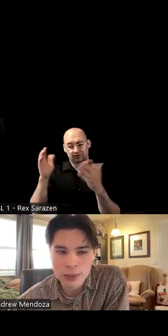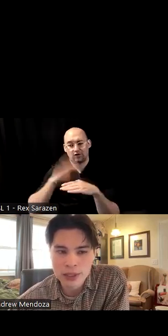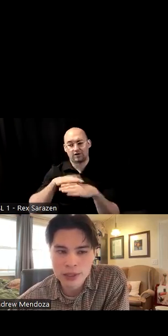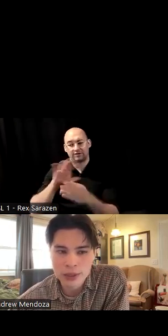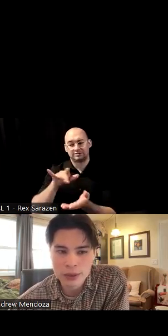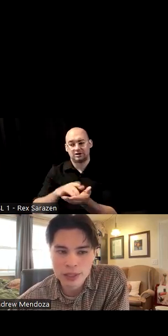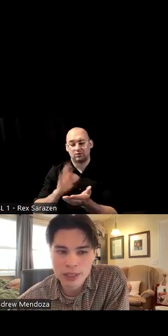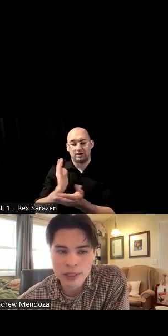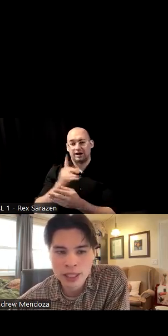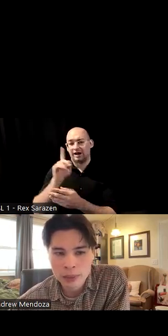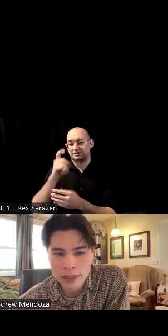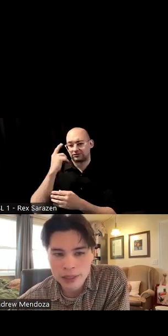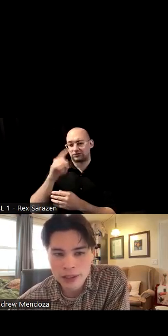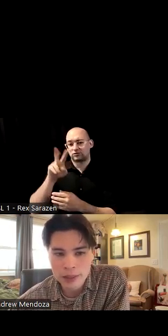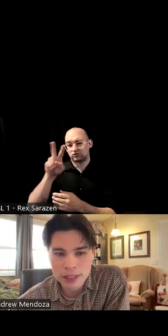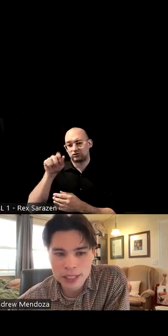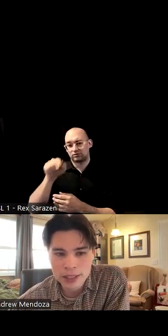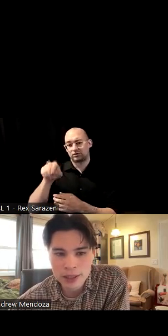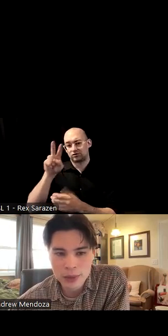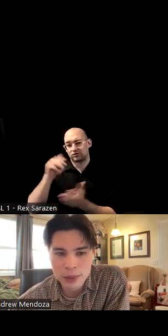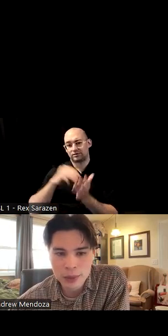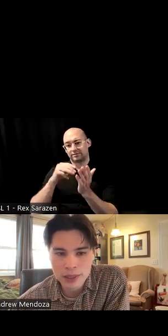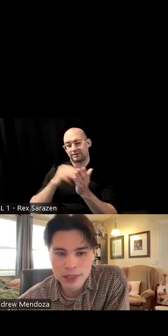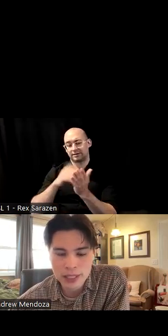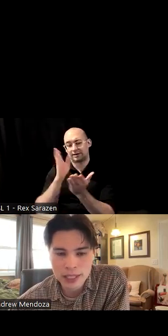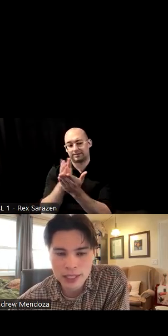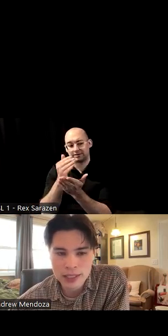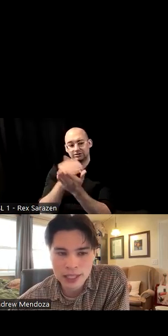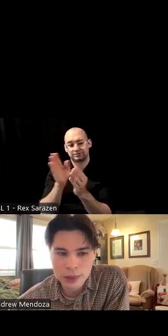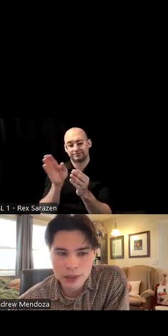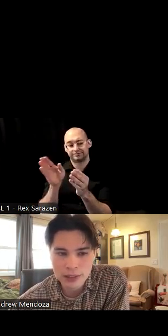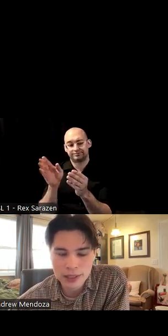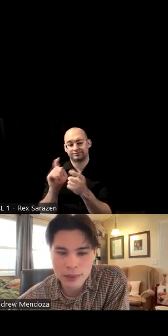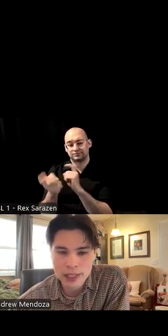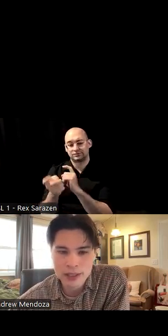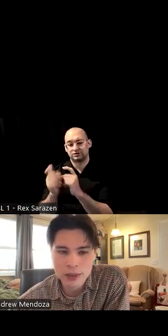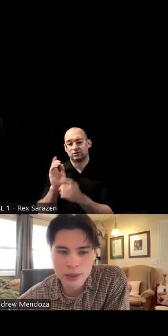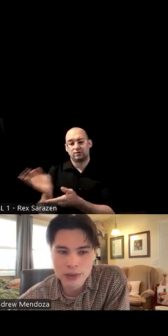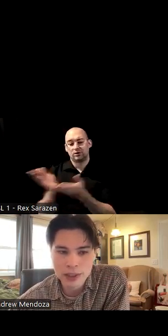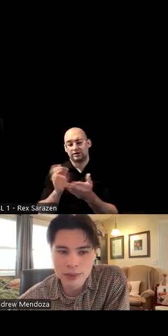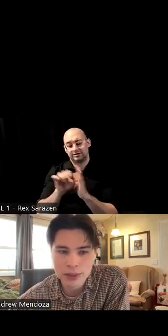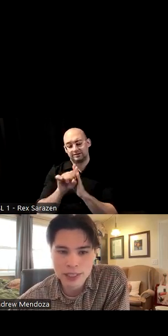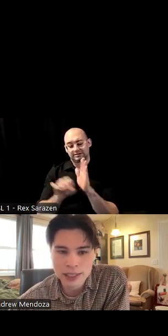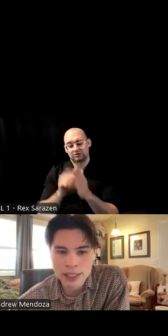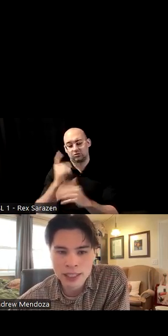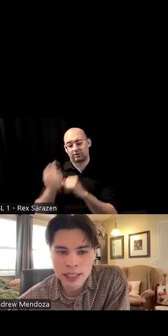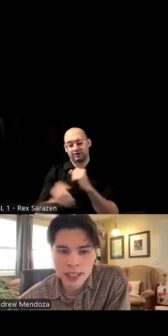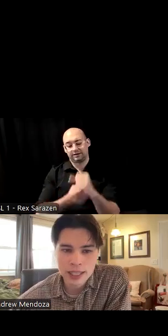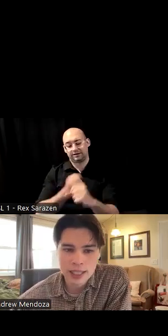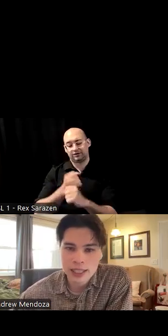a 2.2 million budget augmentation, which would bring the state's annual investment to 5